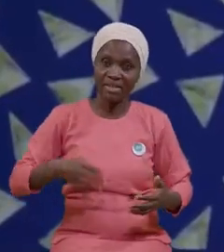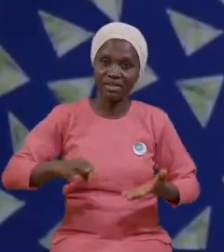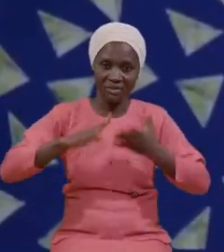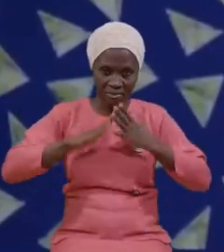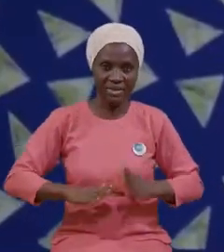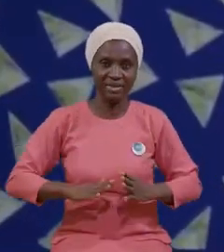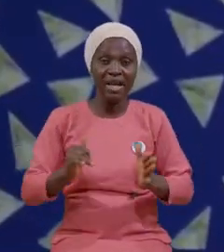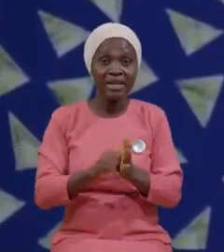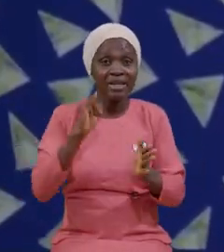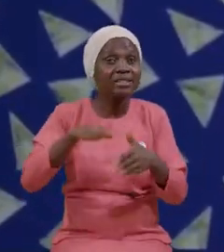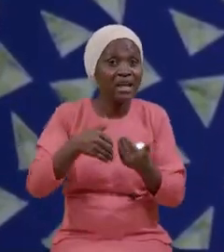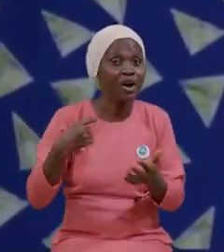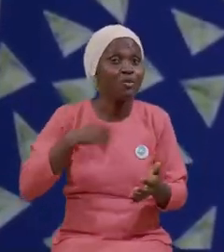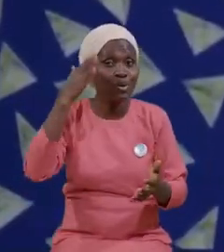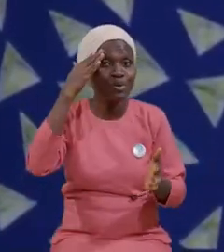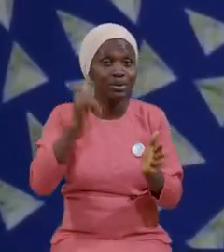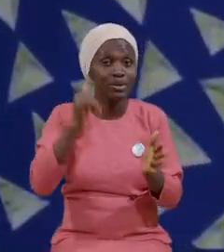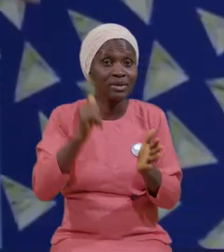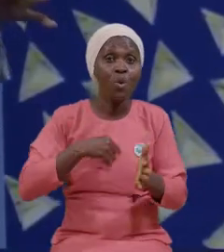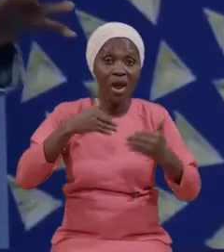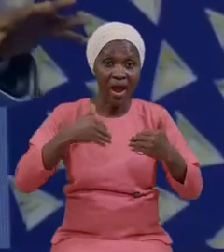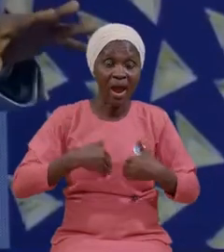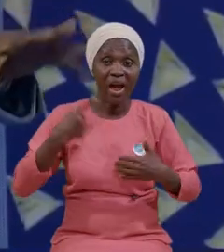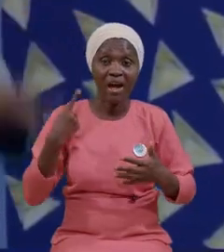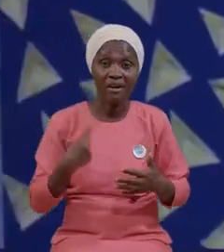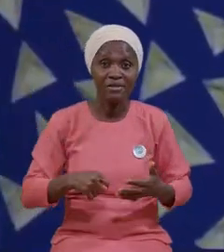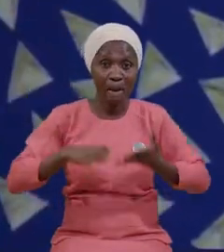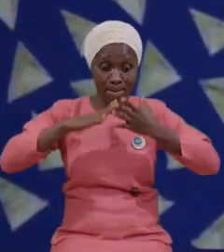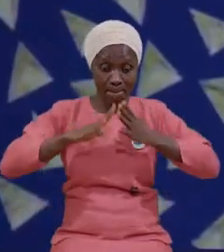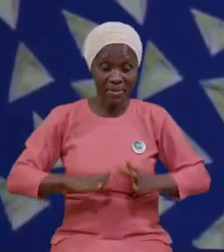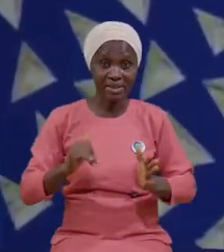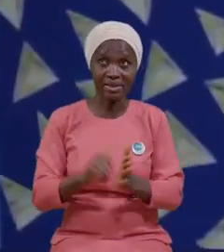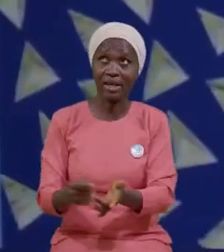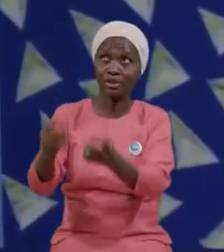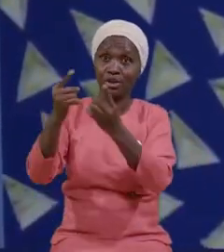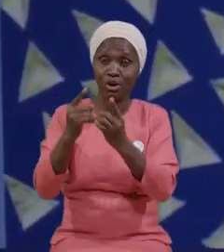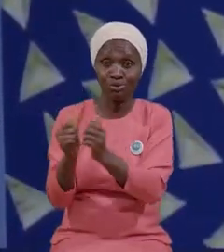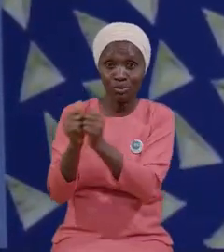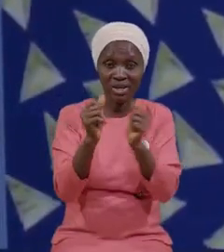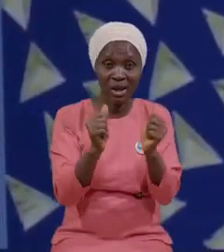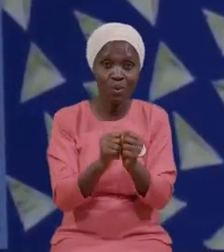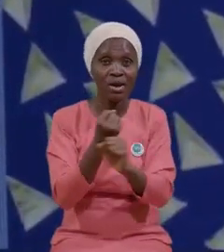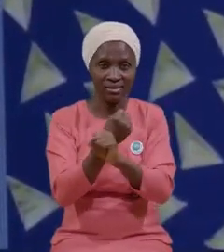That's how we know we have the peace that comes with salvation.